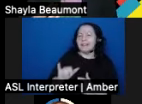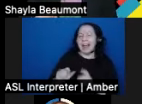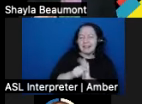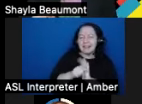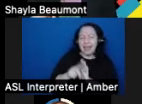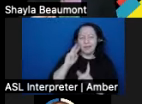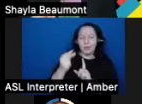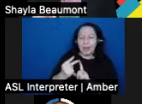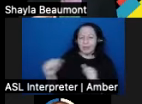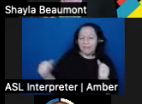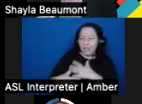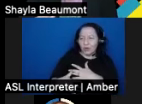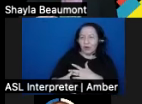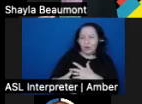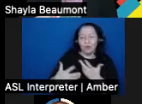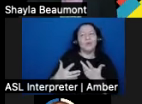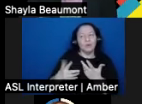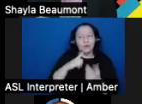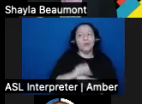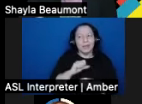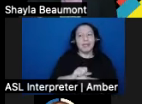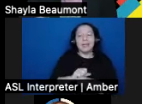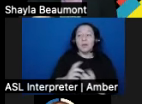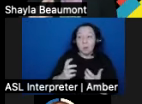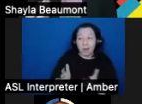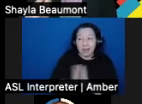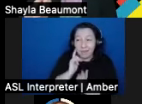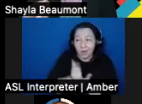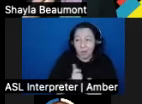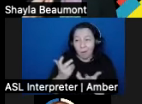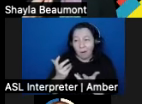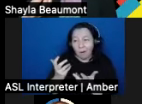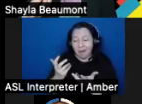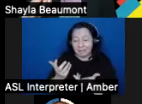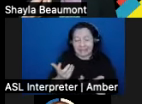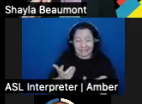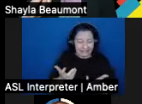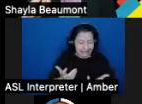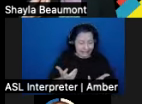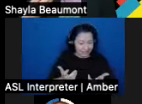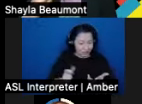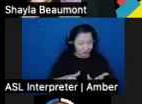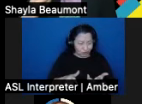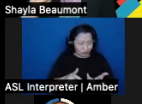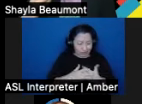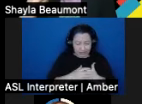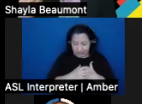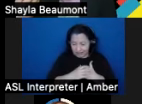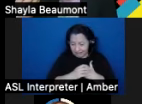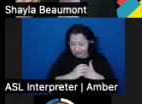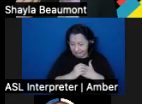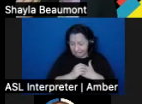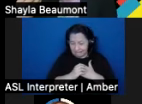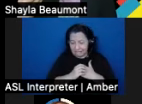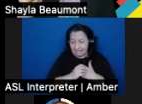fear is real. Wanting to reach out for help, but then in fear of maybe that results in your kids